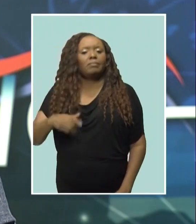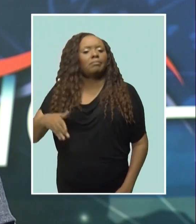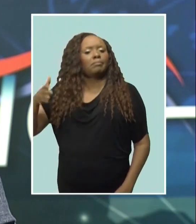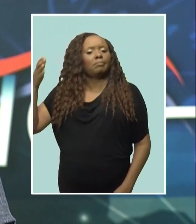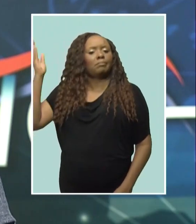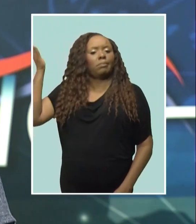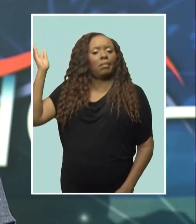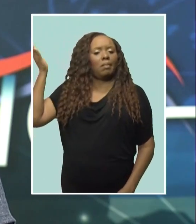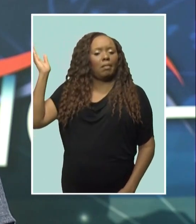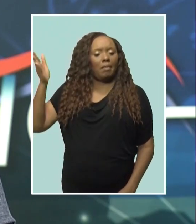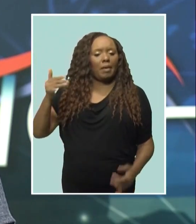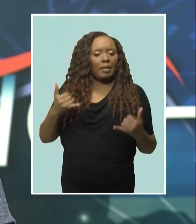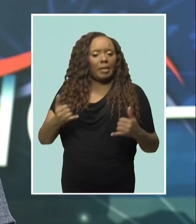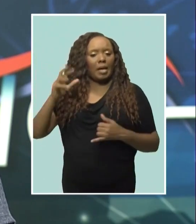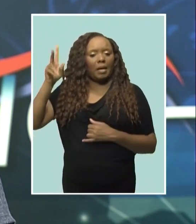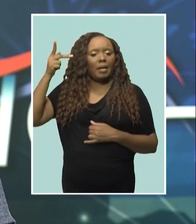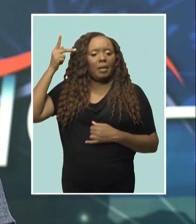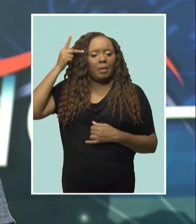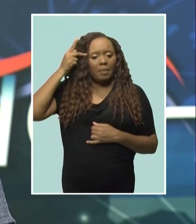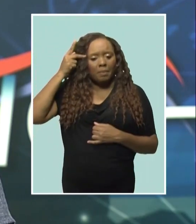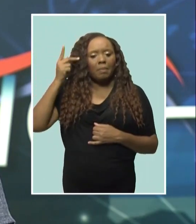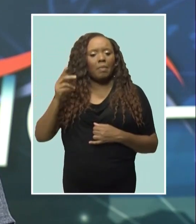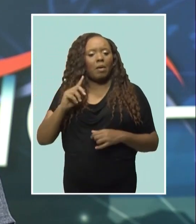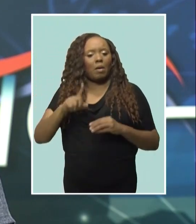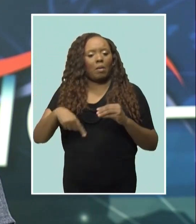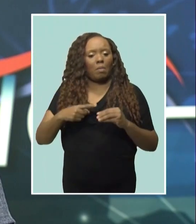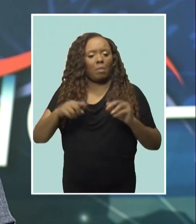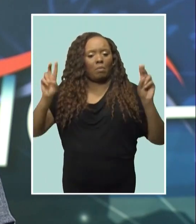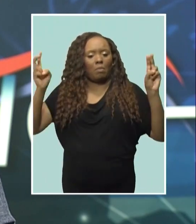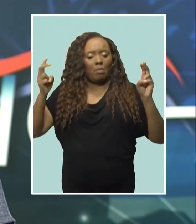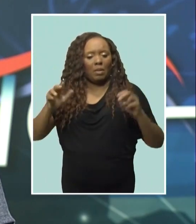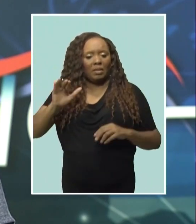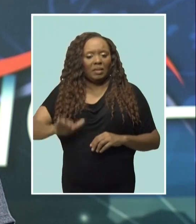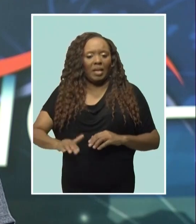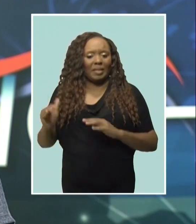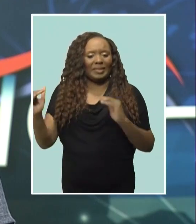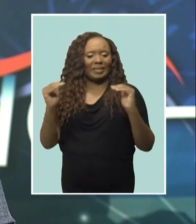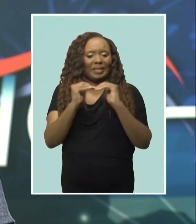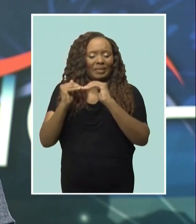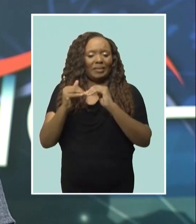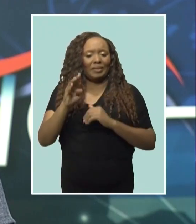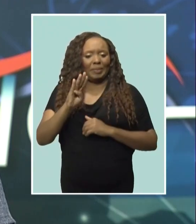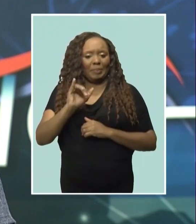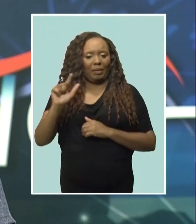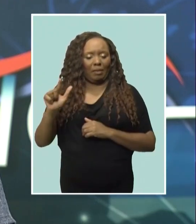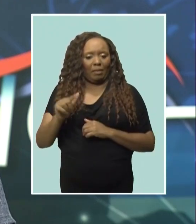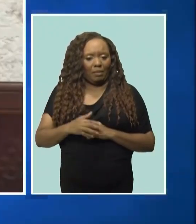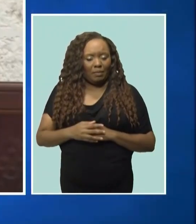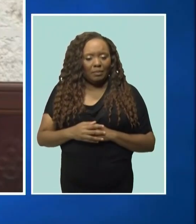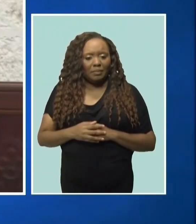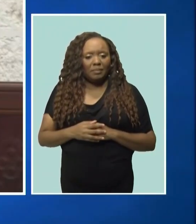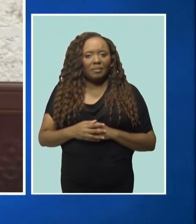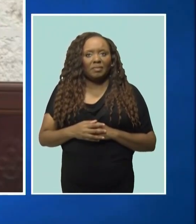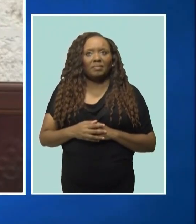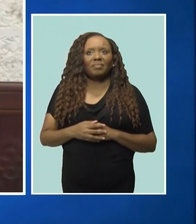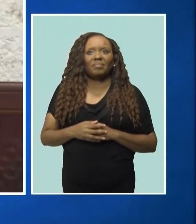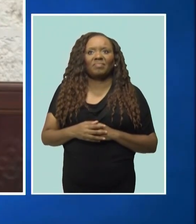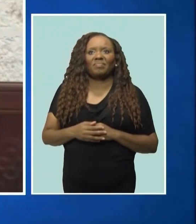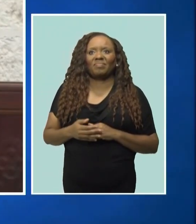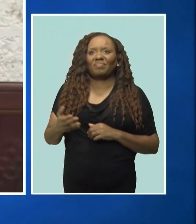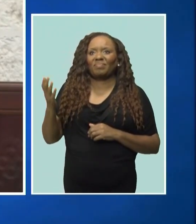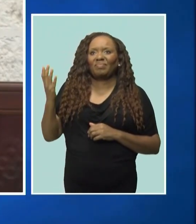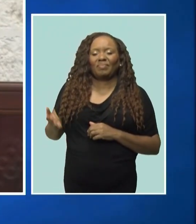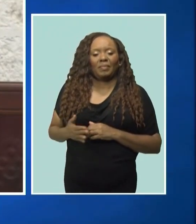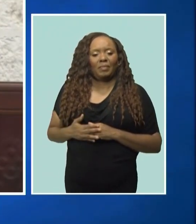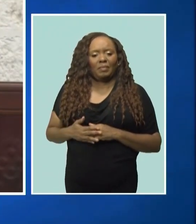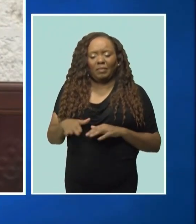report of the Joint Select Committee on the Social Sector and the Environment on the Child Justice Bill. The reassignment of genders